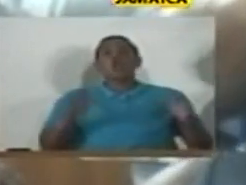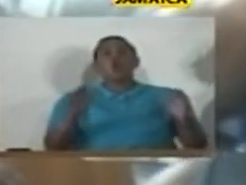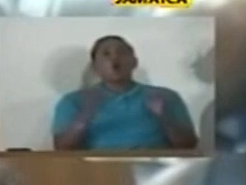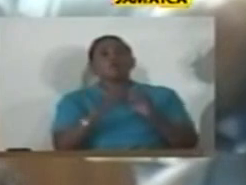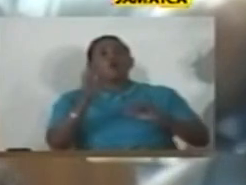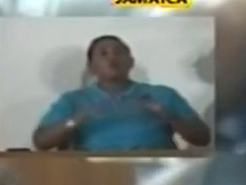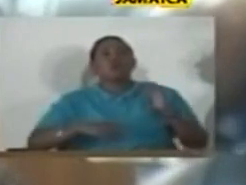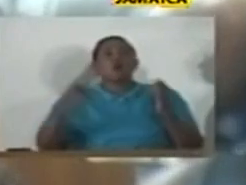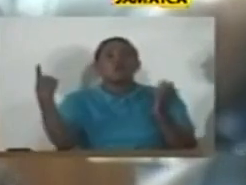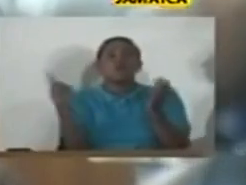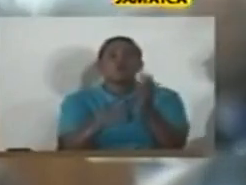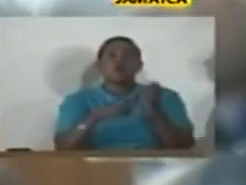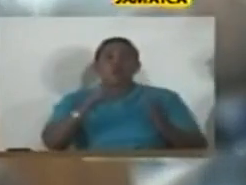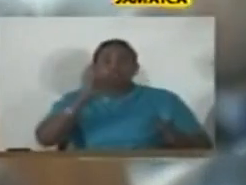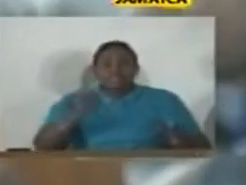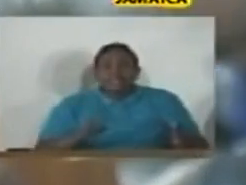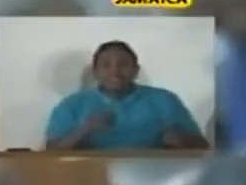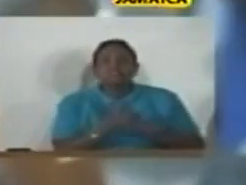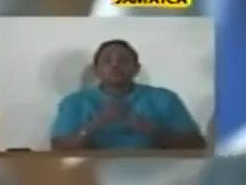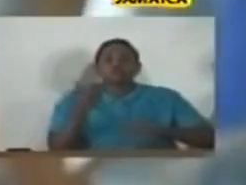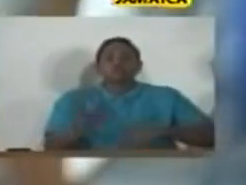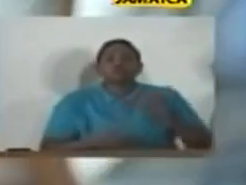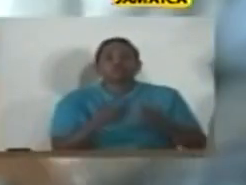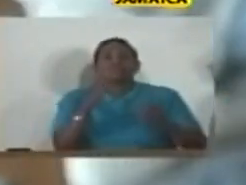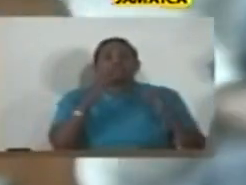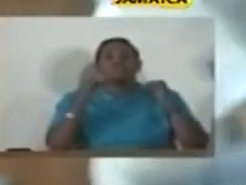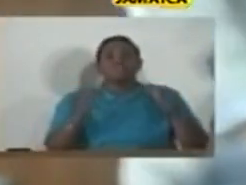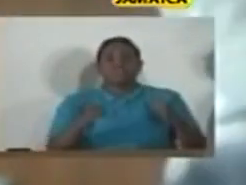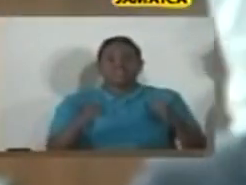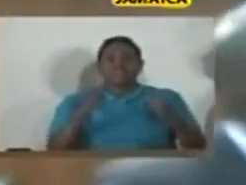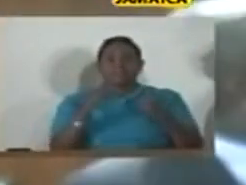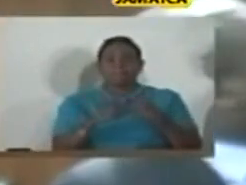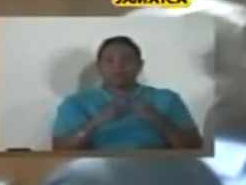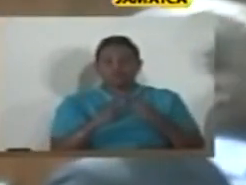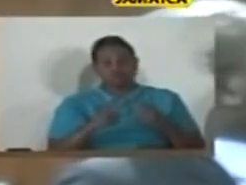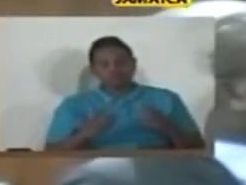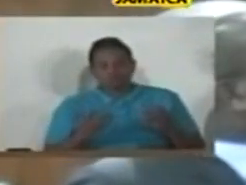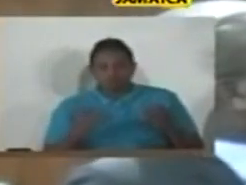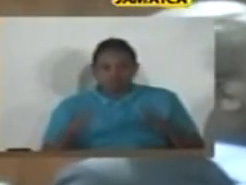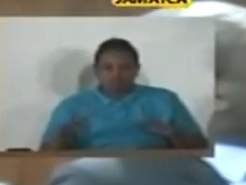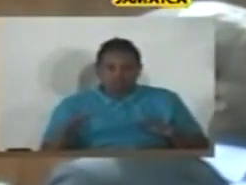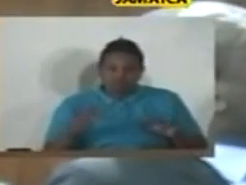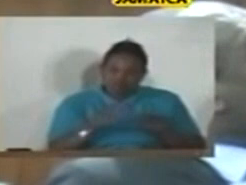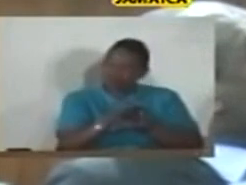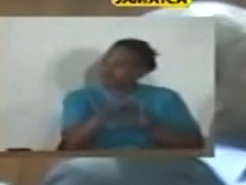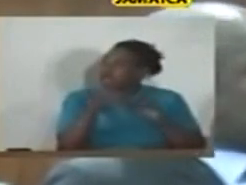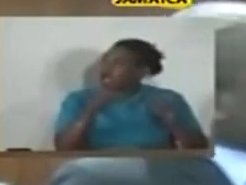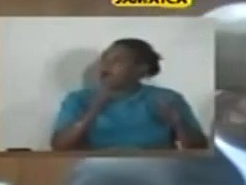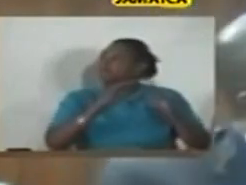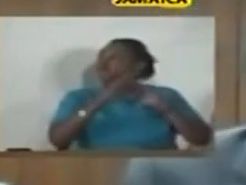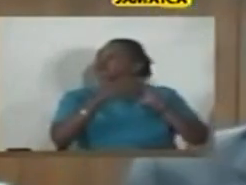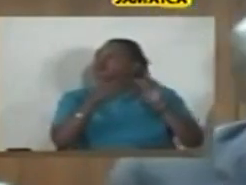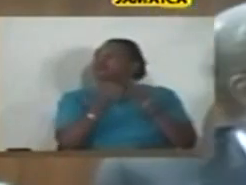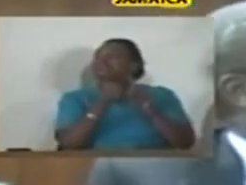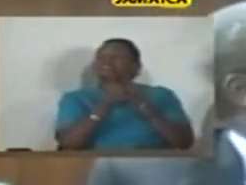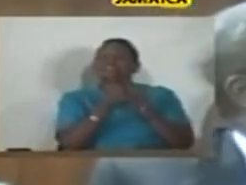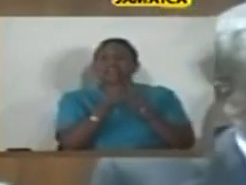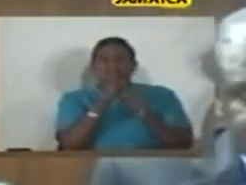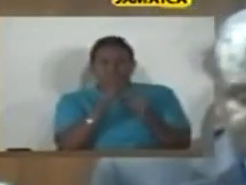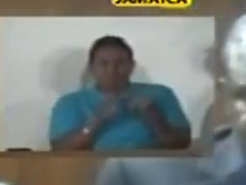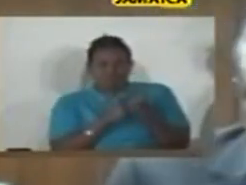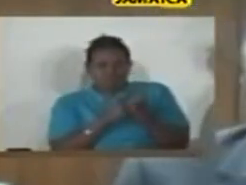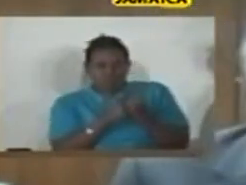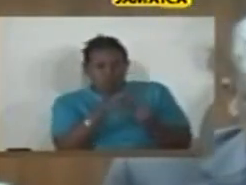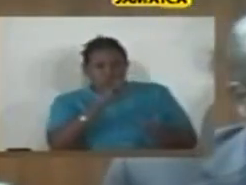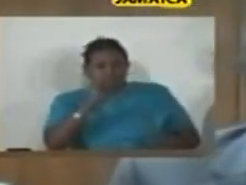than 1,000 seniors to get moving for fitness and camaraderie. Jamaica was built on the backs of our seniors